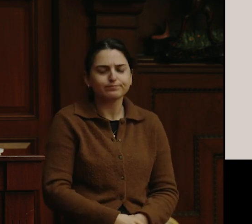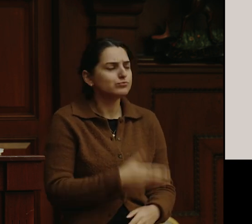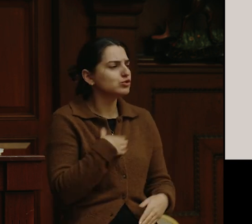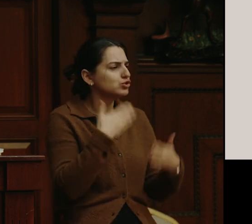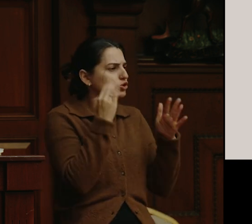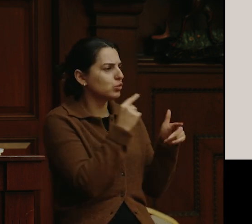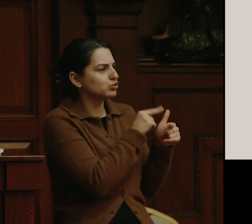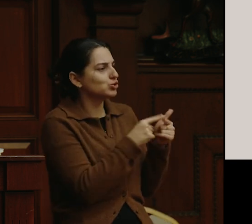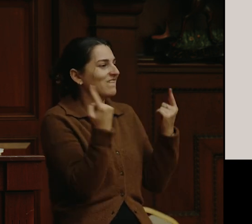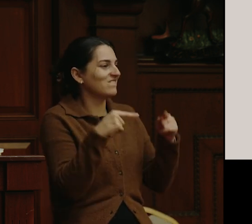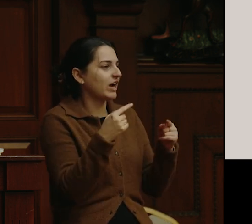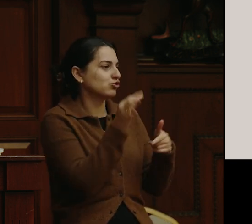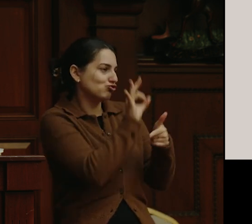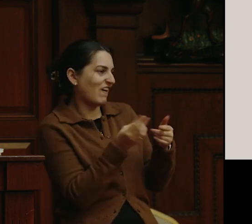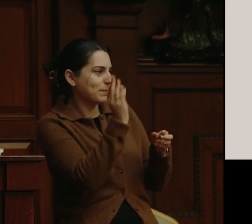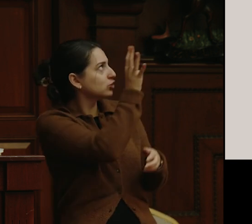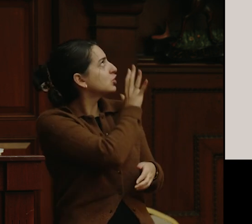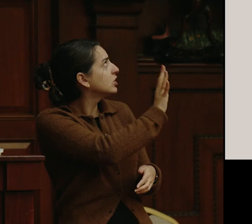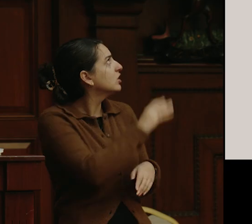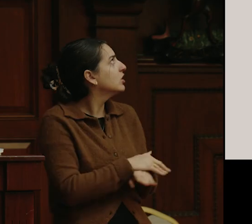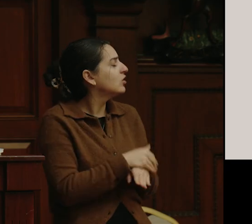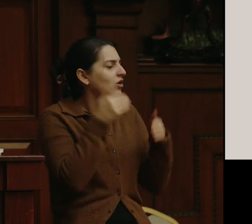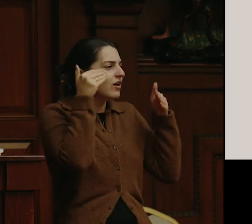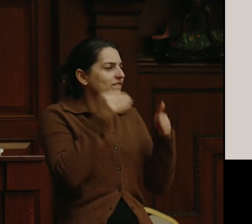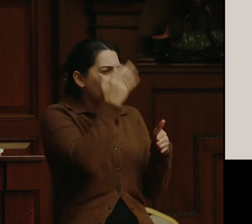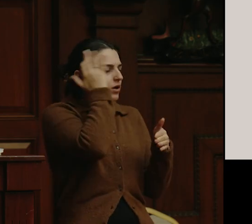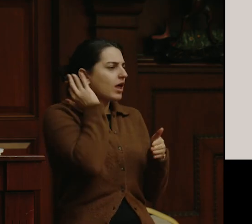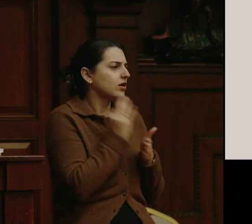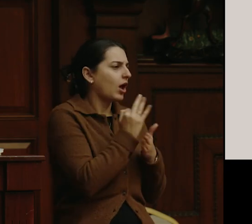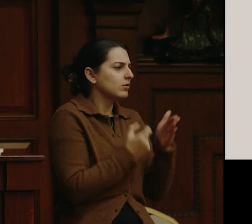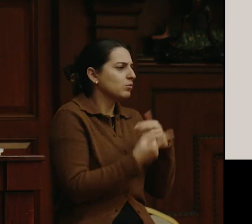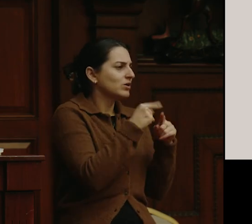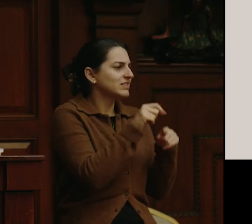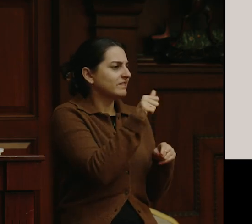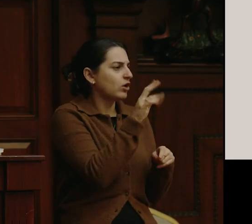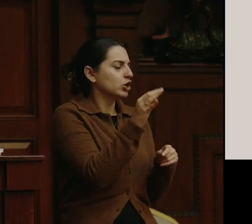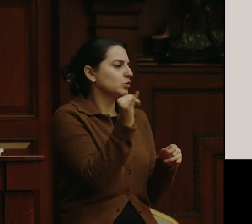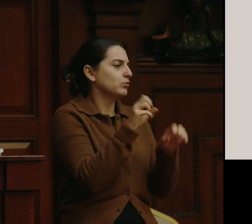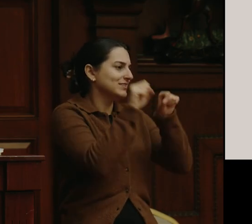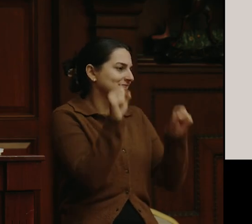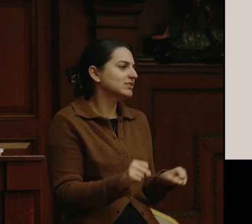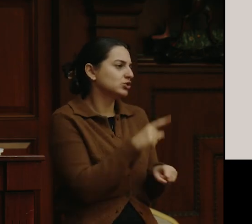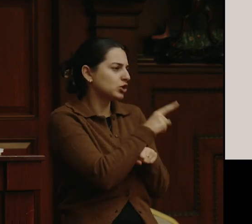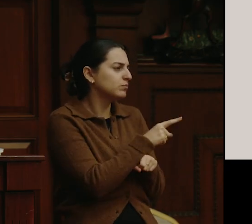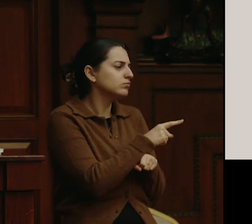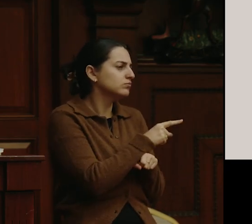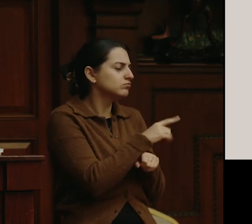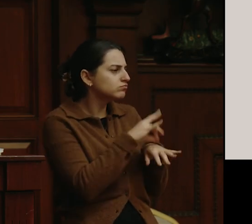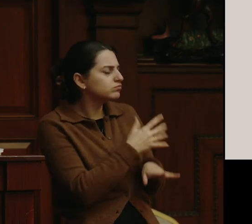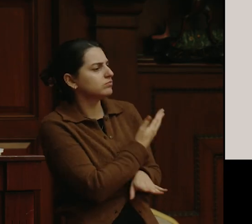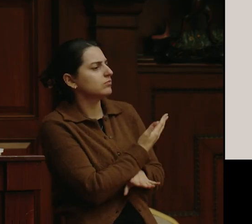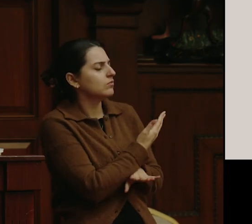Just to show two final graphics, we looked at, I suppose, the co-occurrence of the different autoimmune rheumatic diseases. And what you can see kind